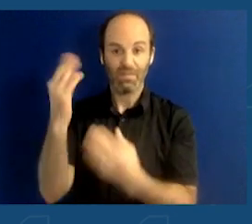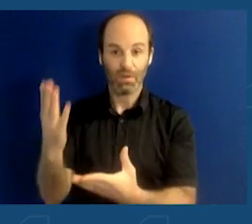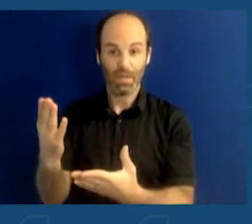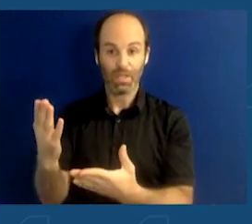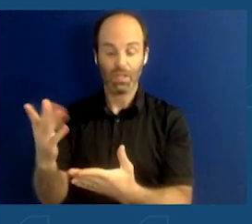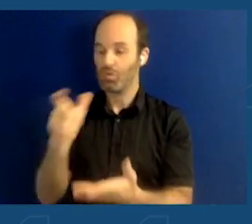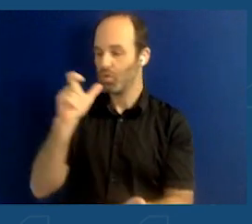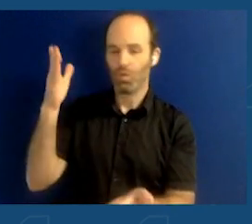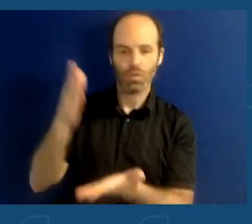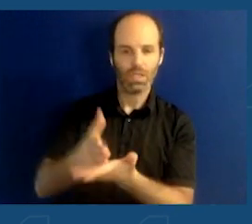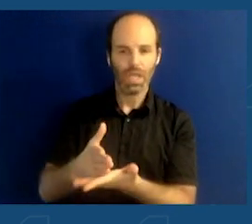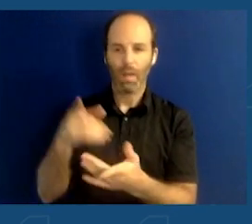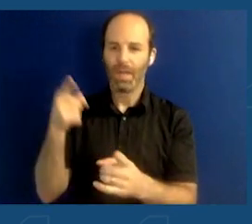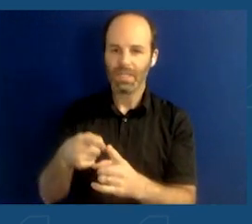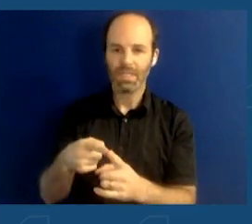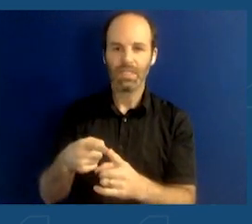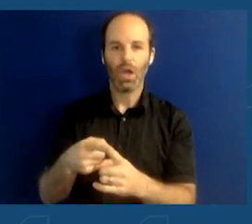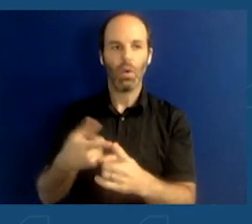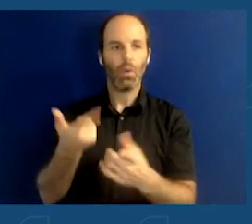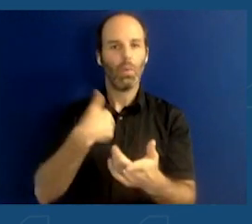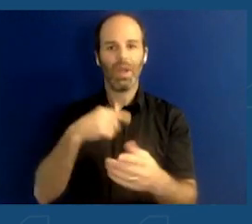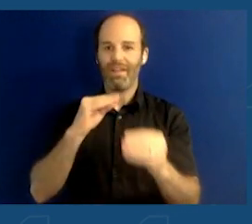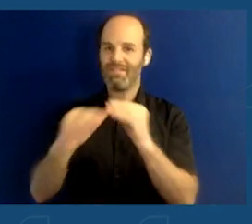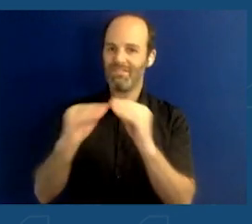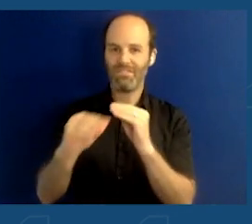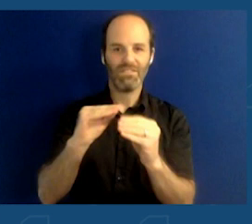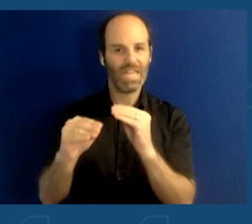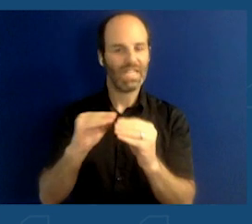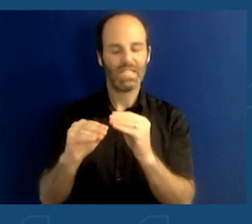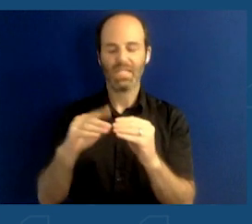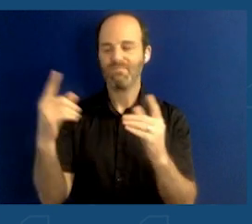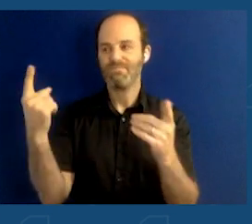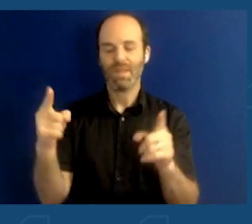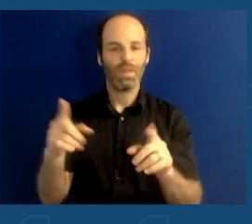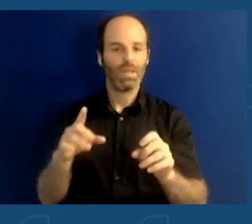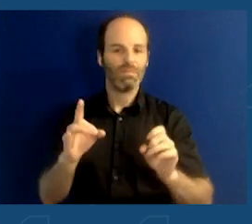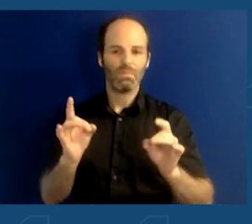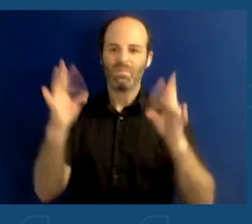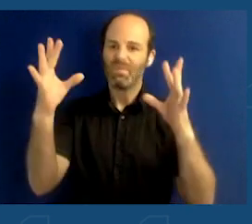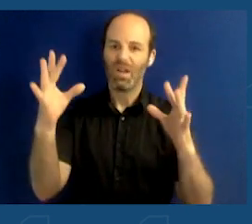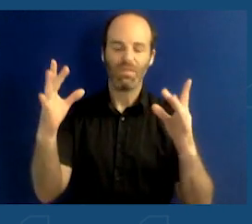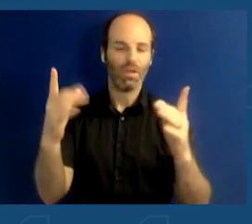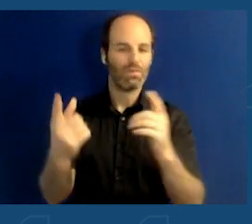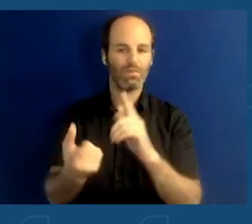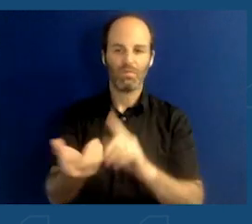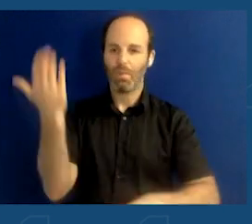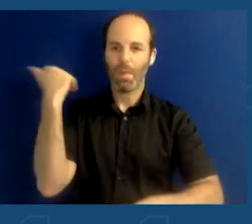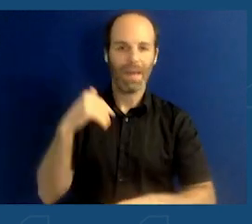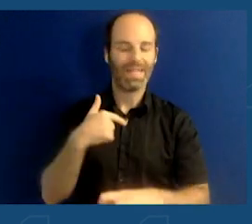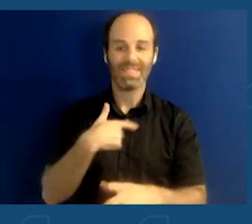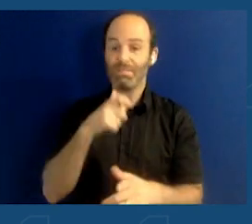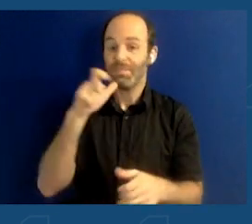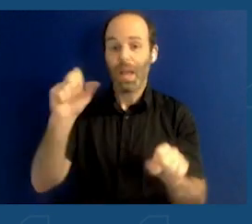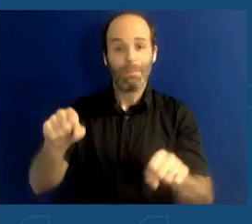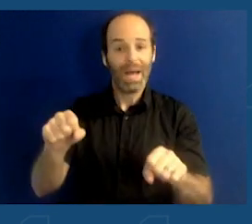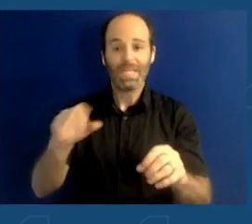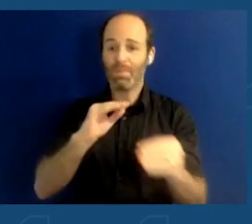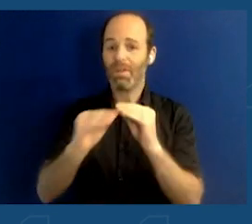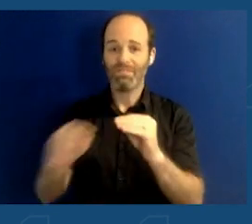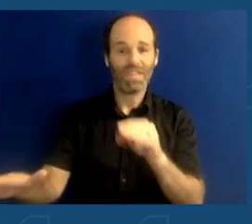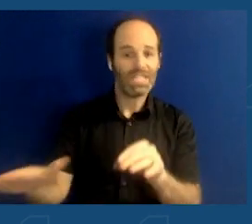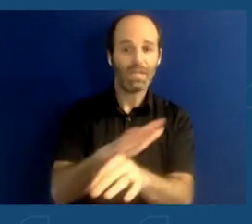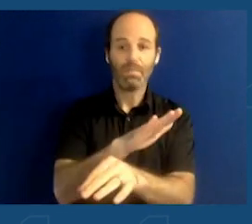to righting a horrific wrong of the past. We'll never fully achieve that. It's not possible. But I will know